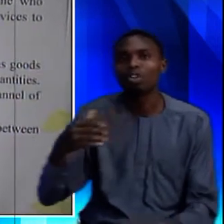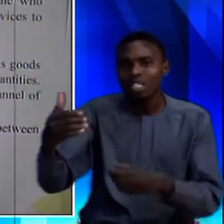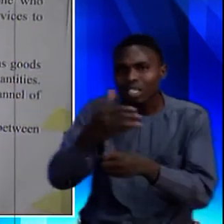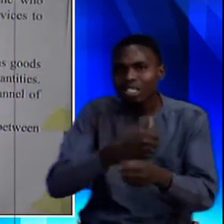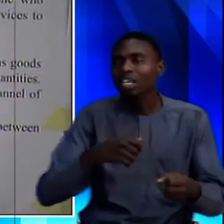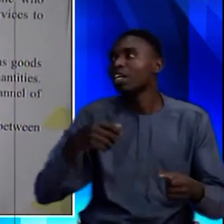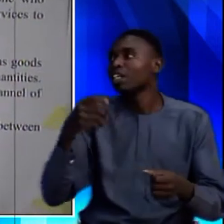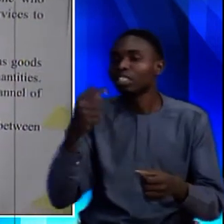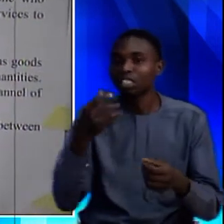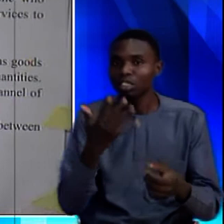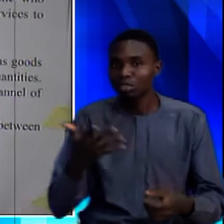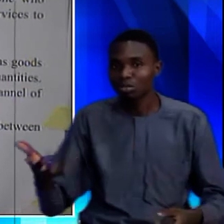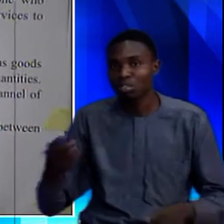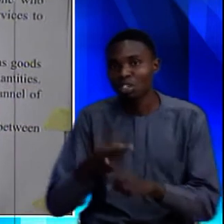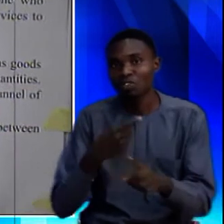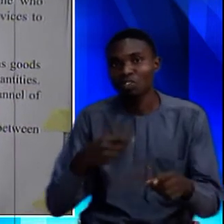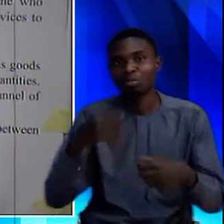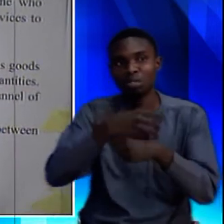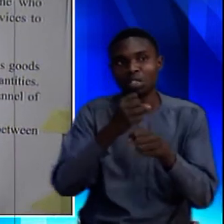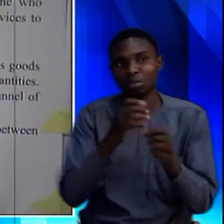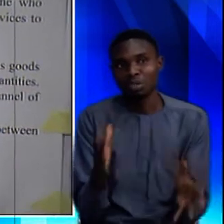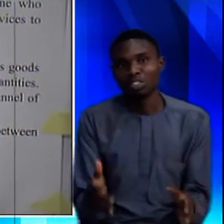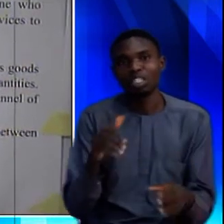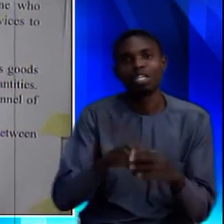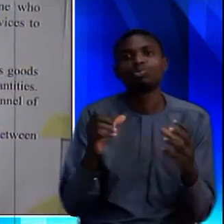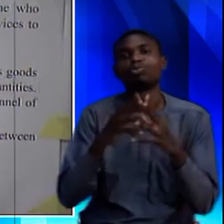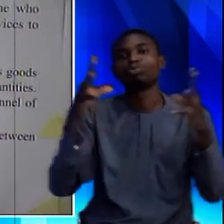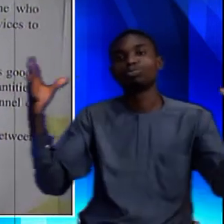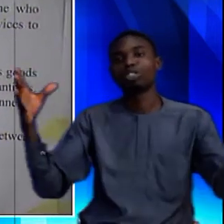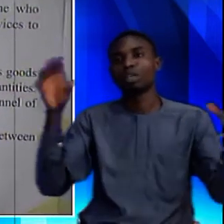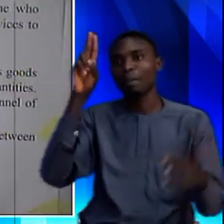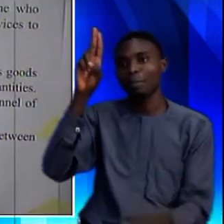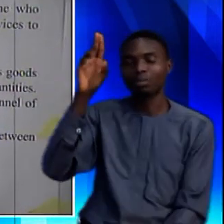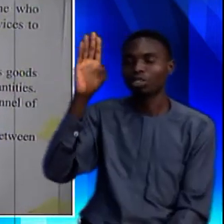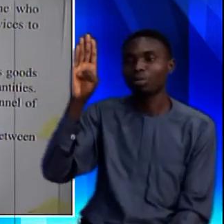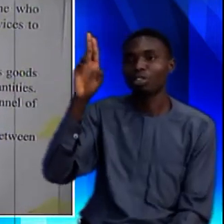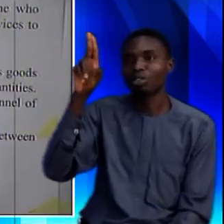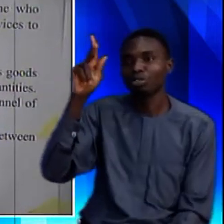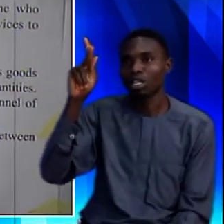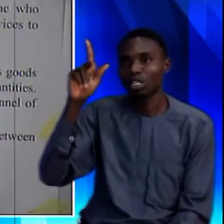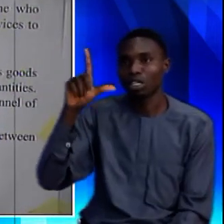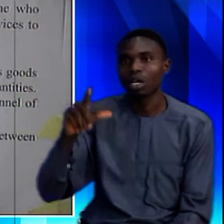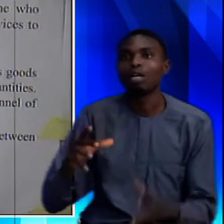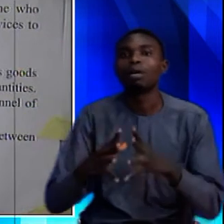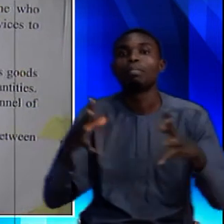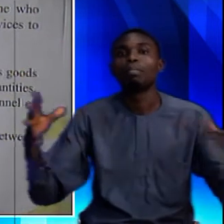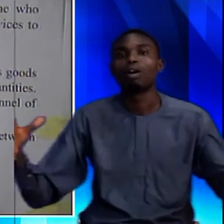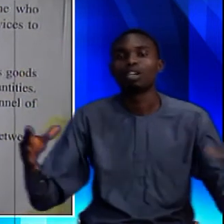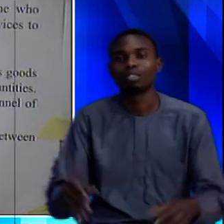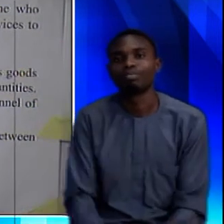goods from what? Manufacturer in bulk. When we say bulk, what does that